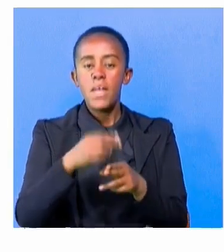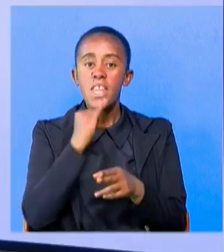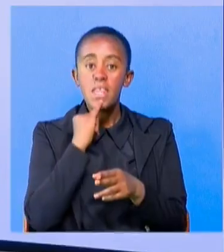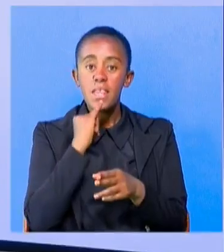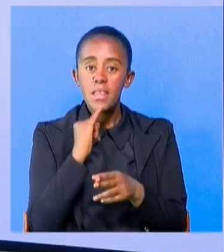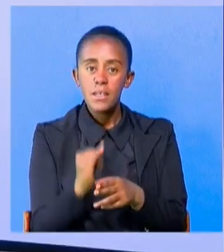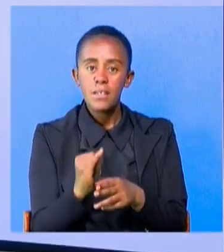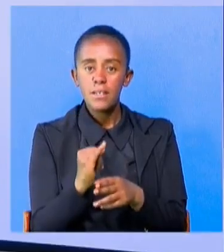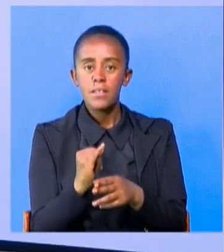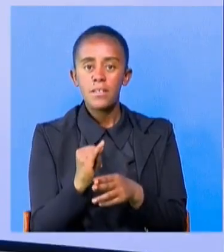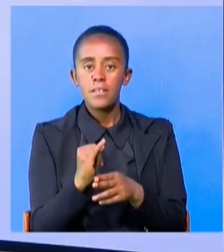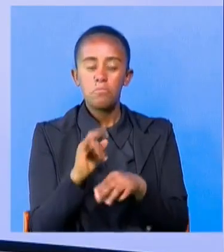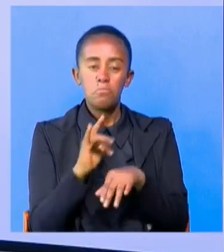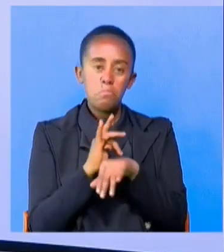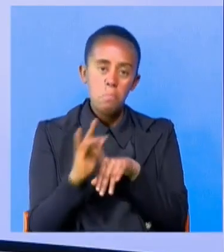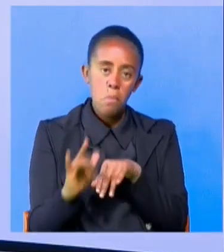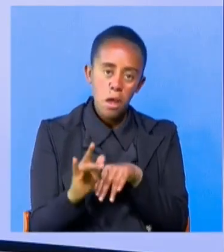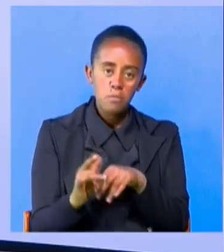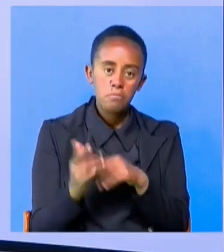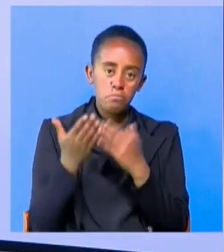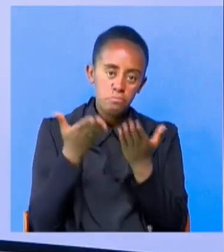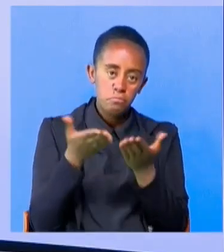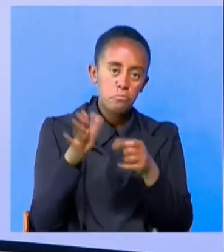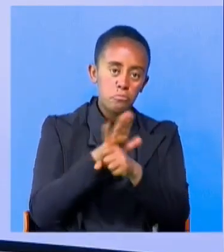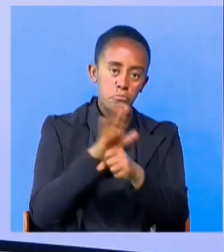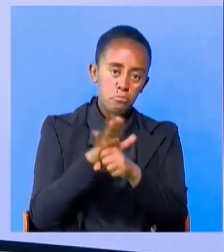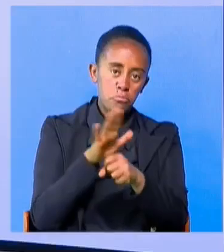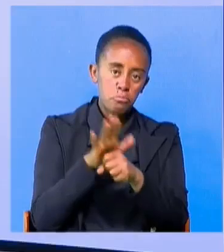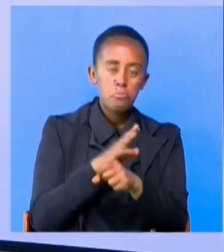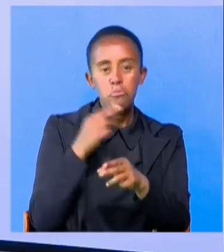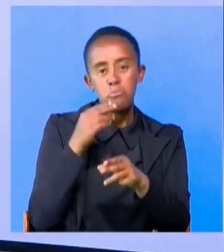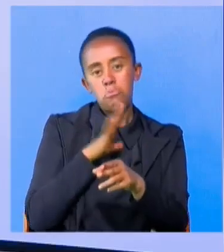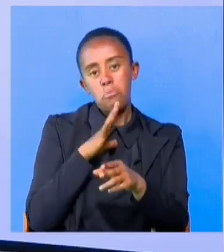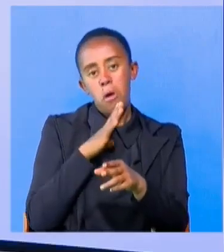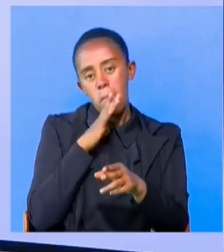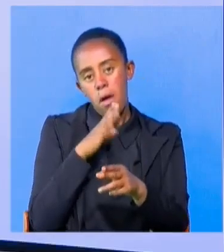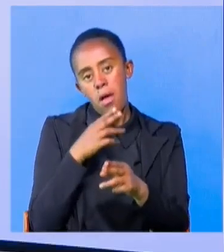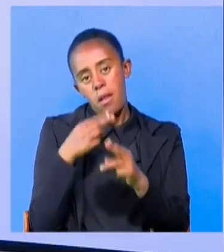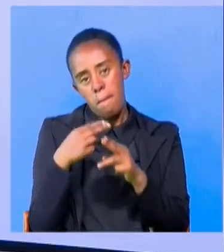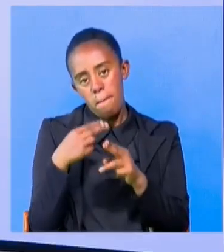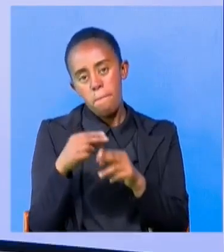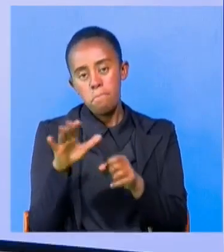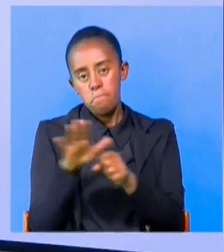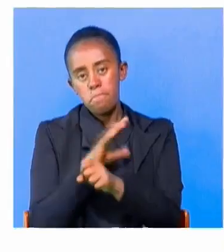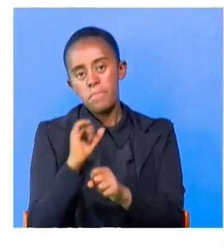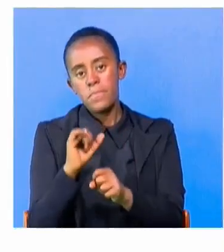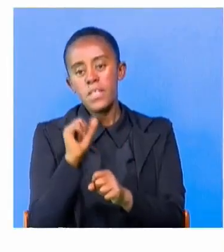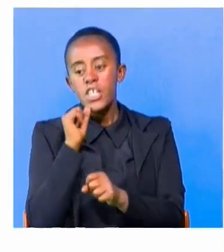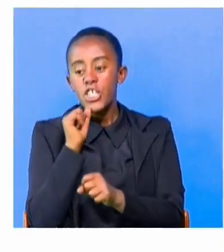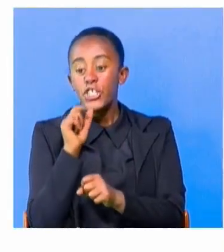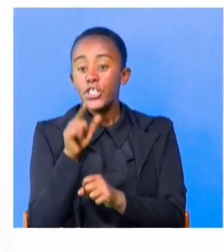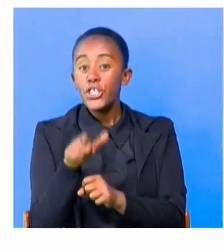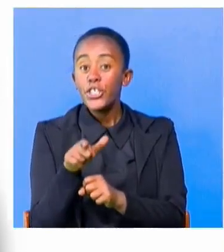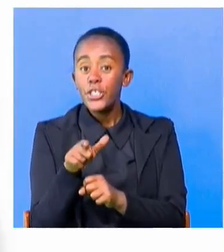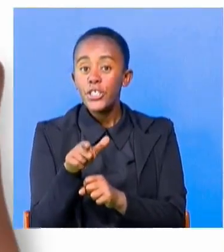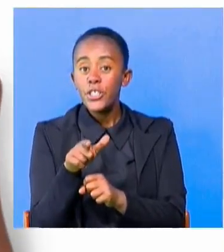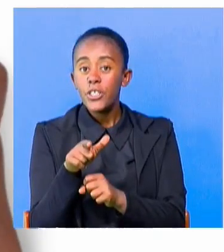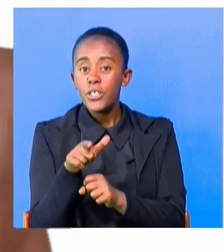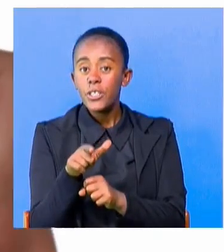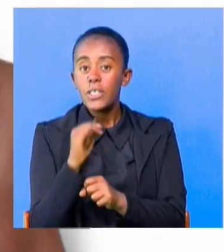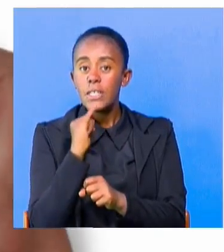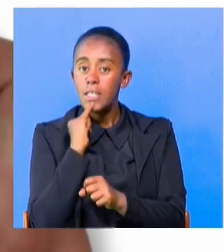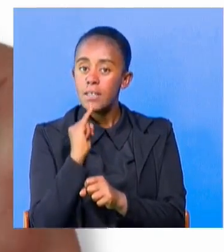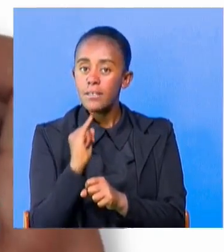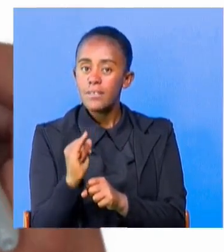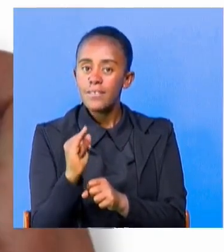is blank. You have to fill your mother name, okay? And she is